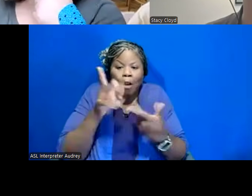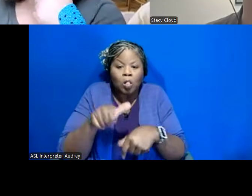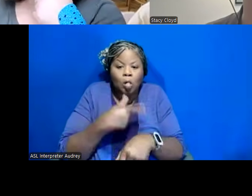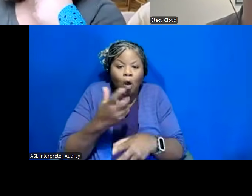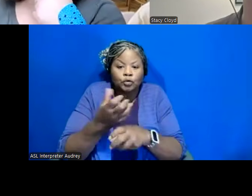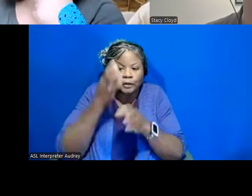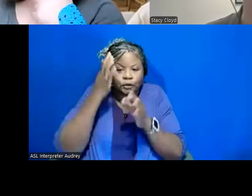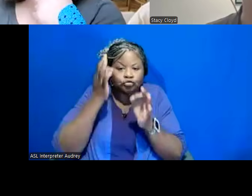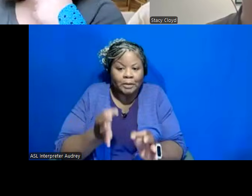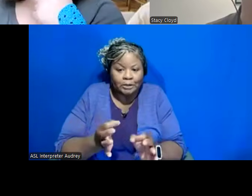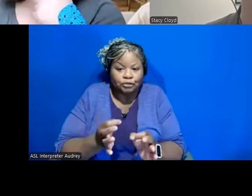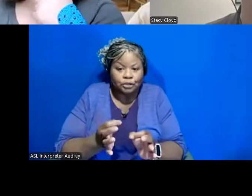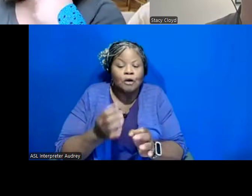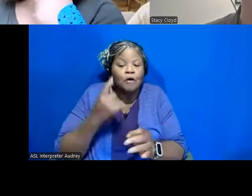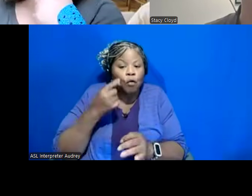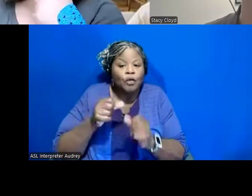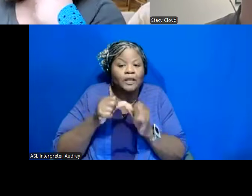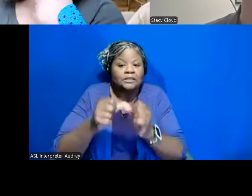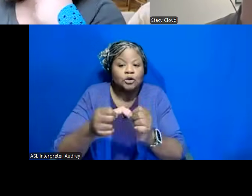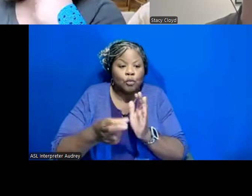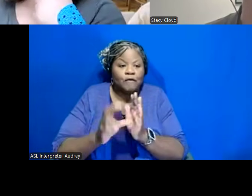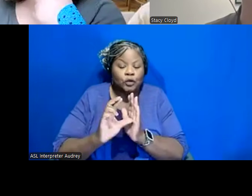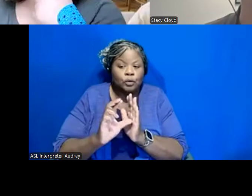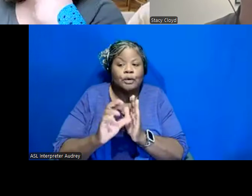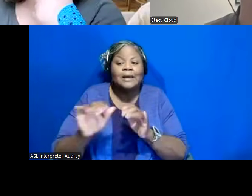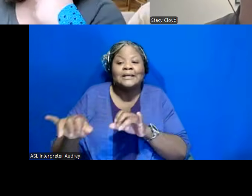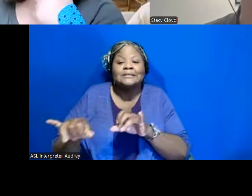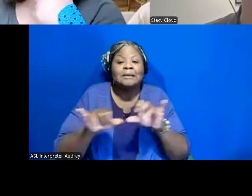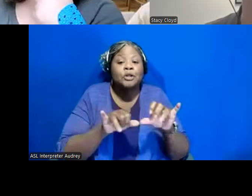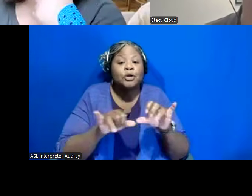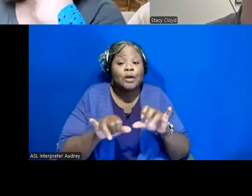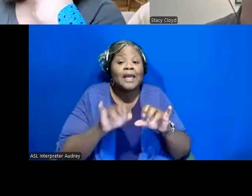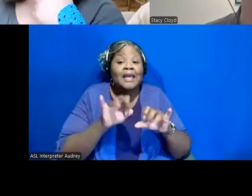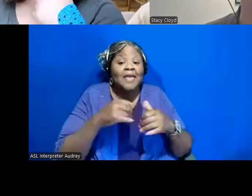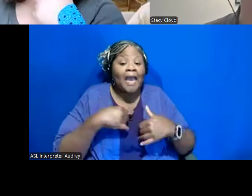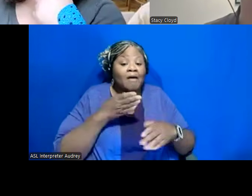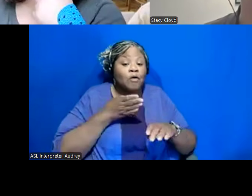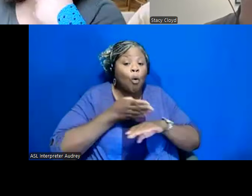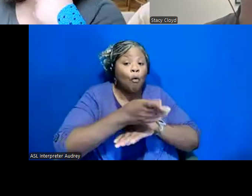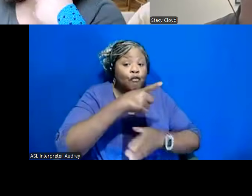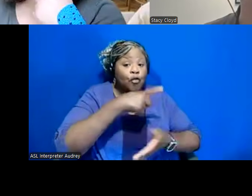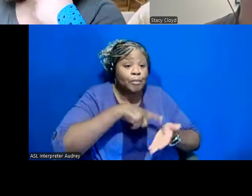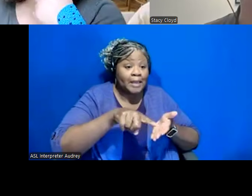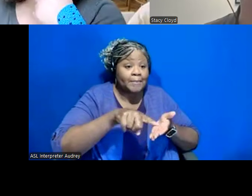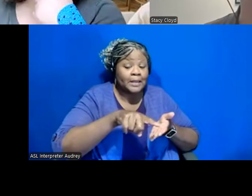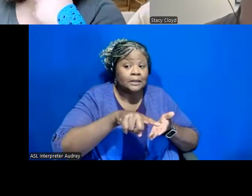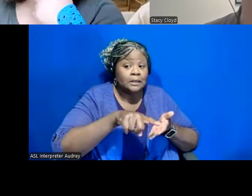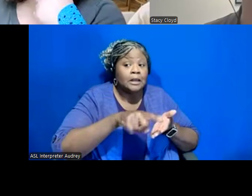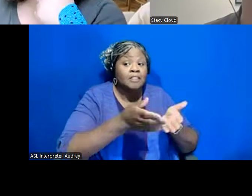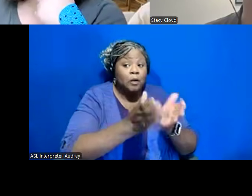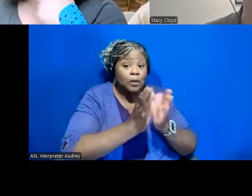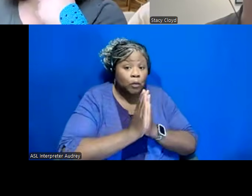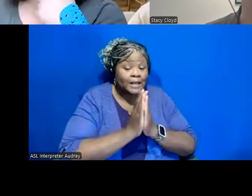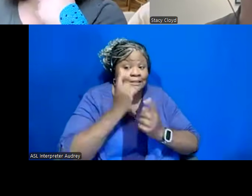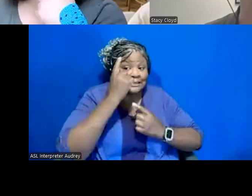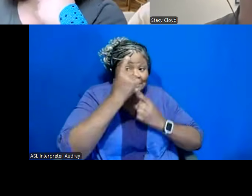determination in their continuing disability review. Similarly, if they have an overpayment and they request reconsideration